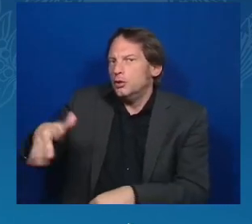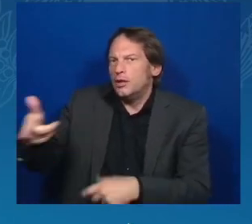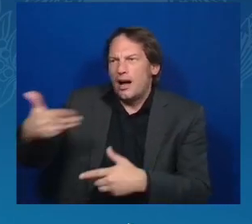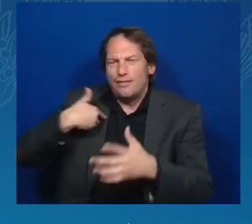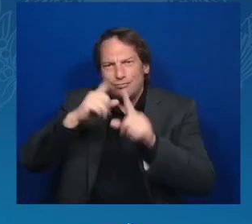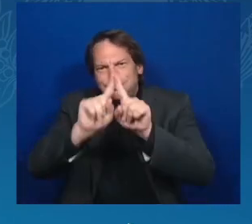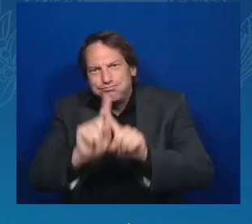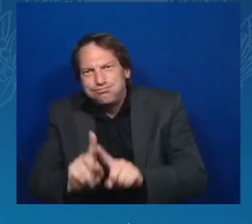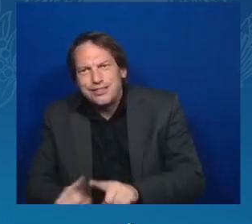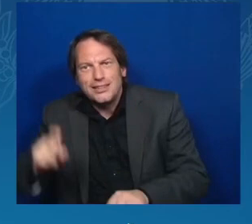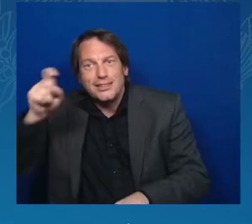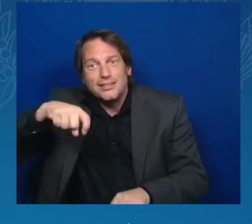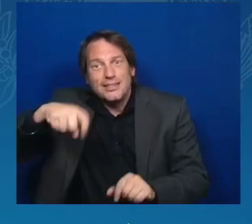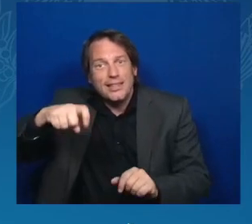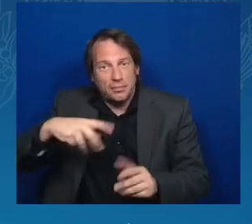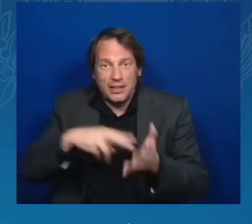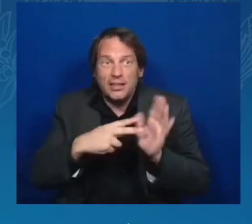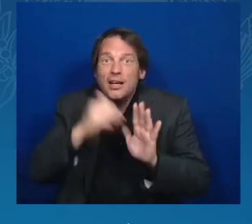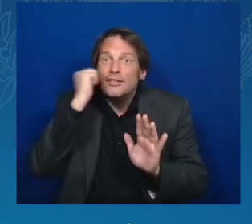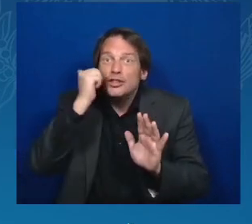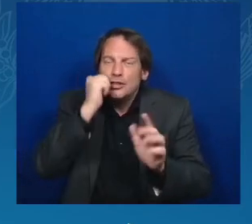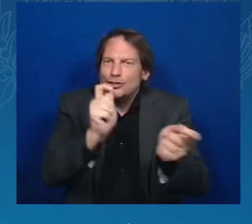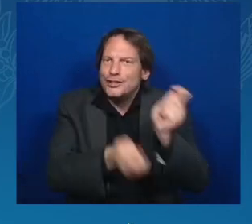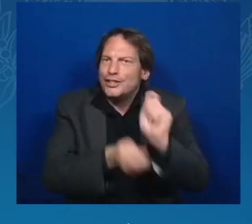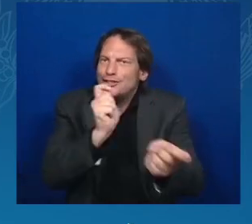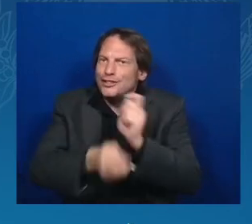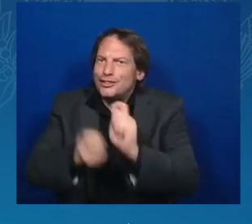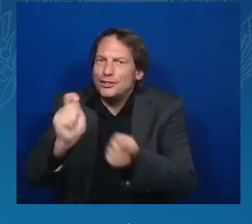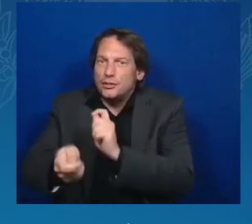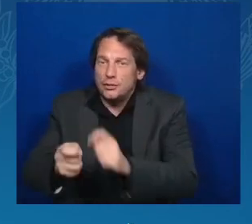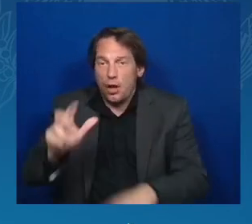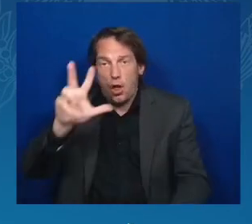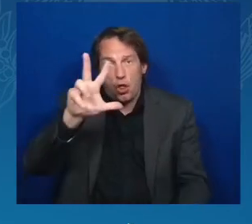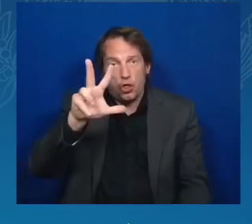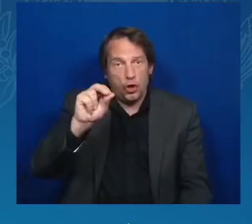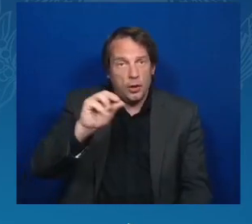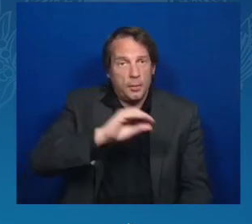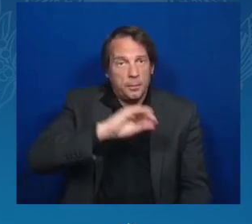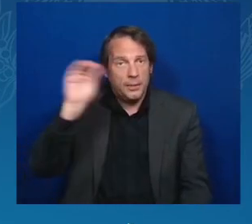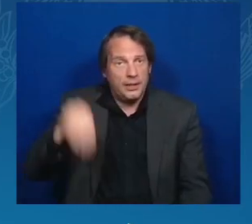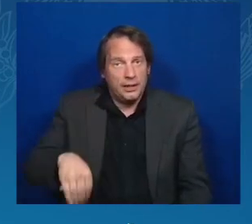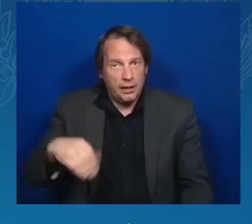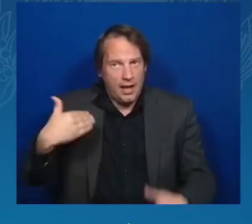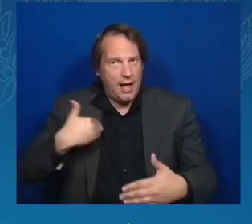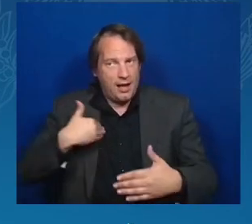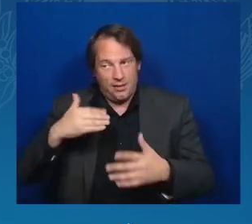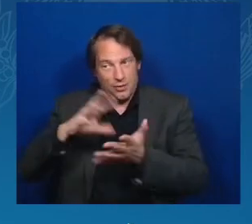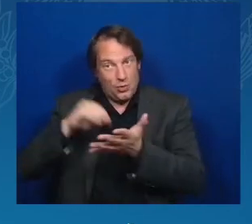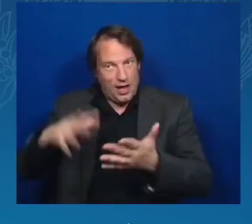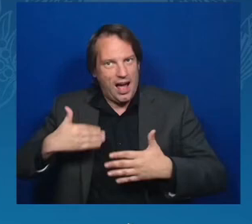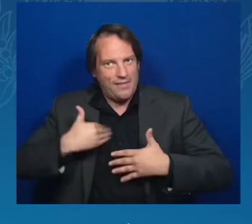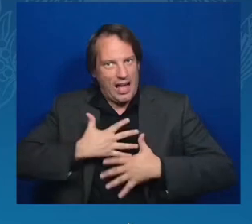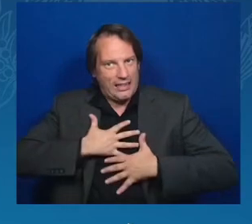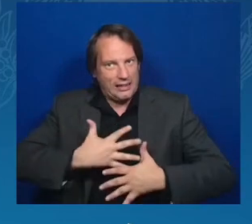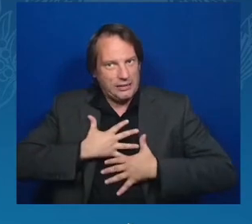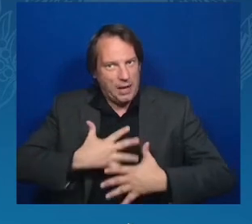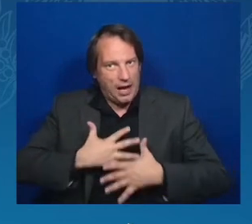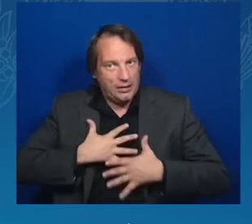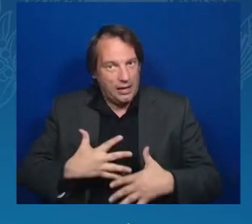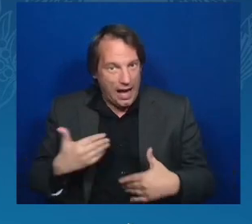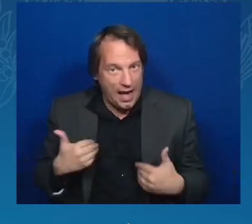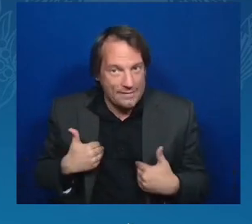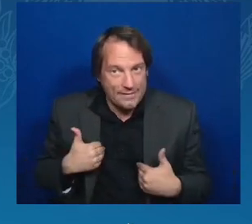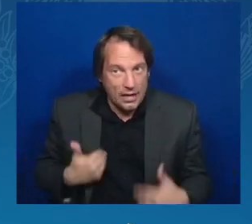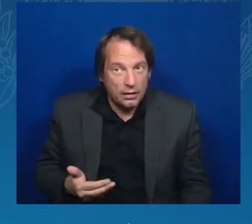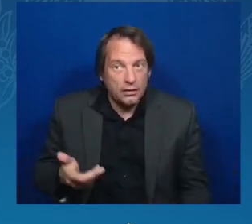student population is asthmatic, so it's really important that I'm there every day and that I'm prepared. I was hired